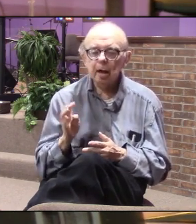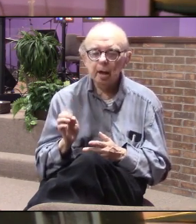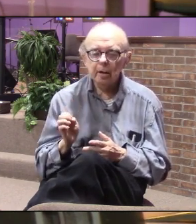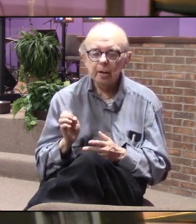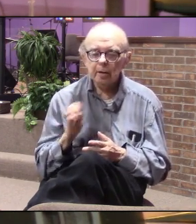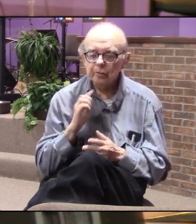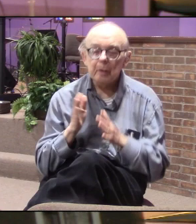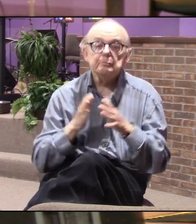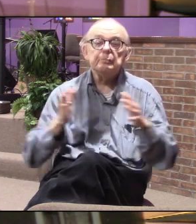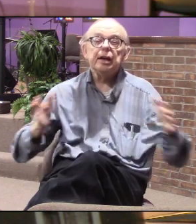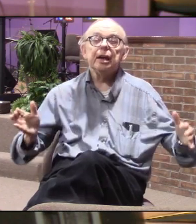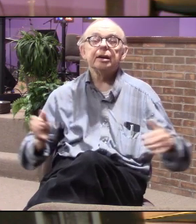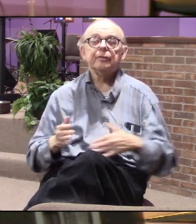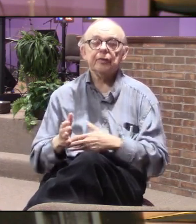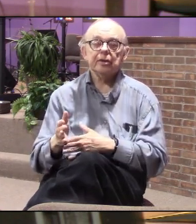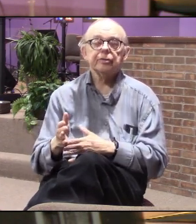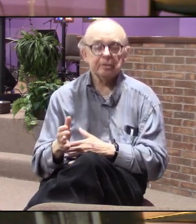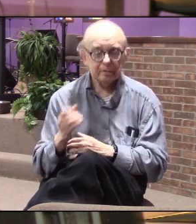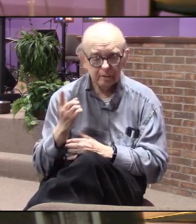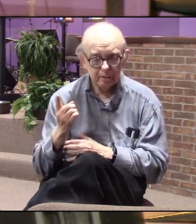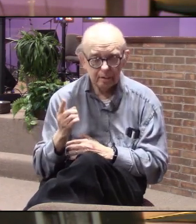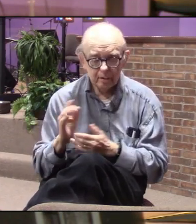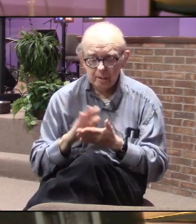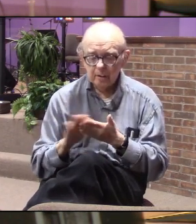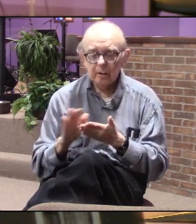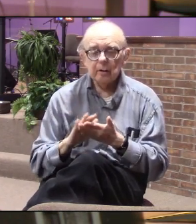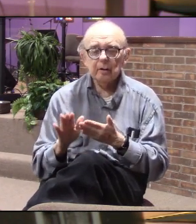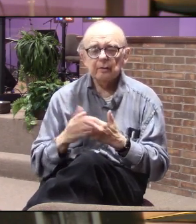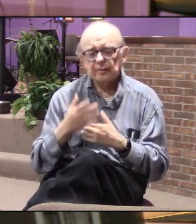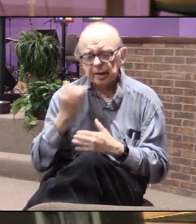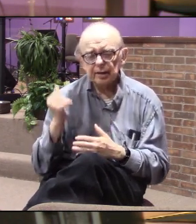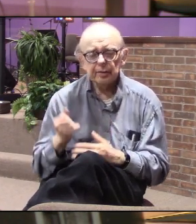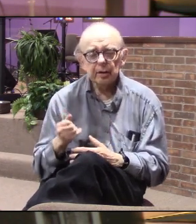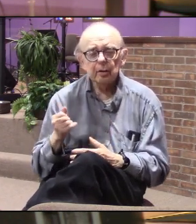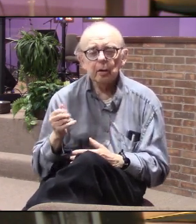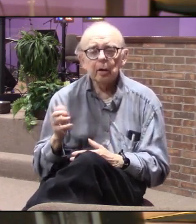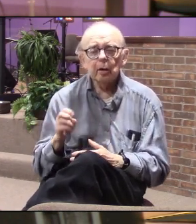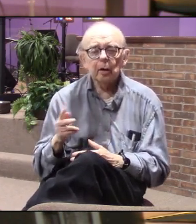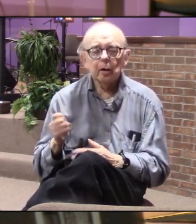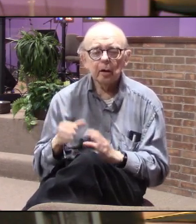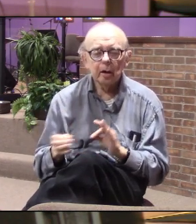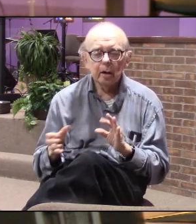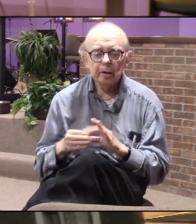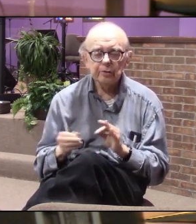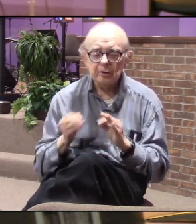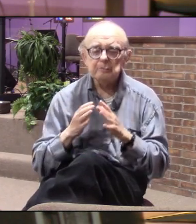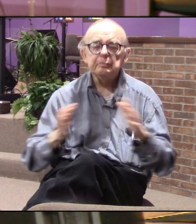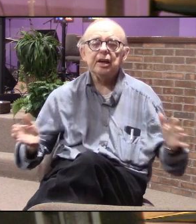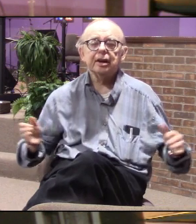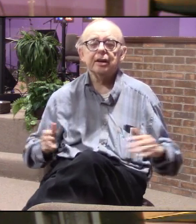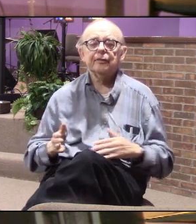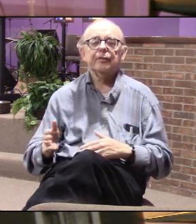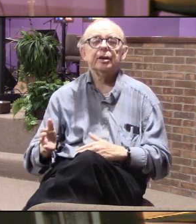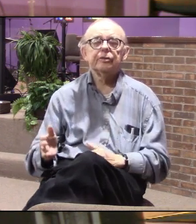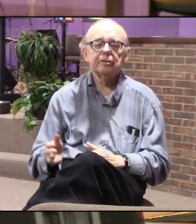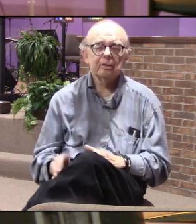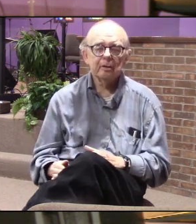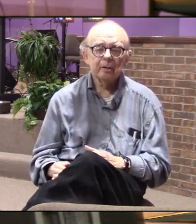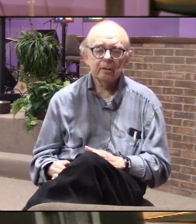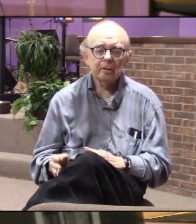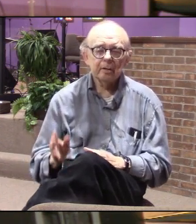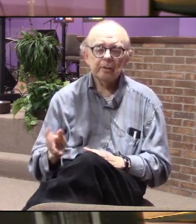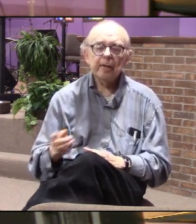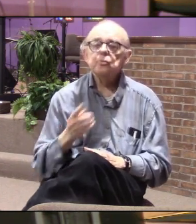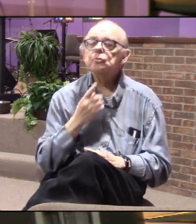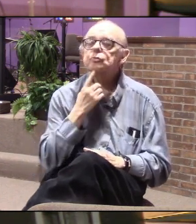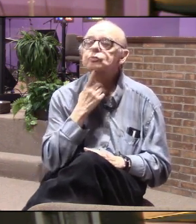was a big fish. Okay? Forget the whale story. It was a big fish that